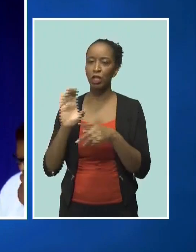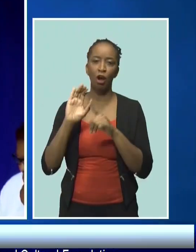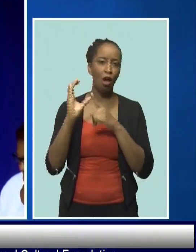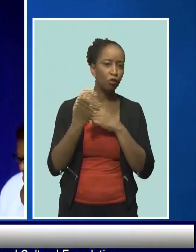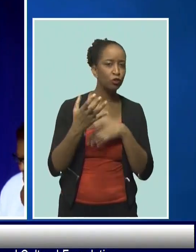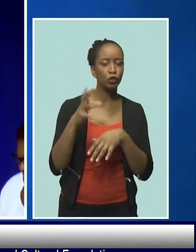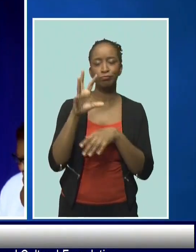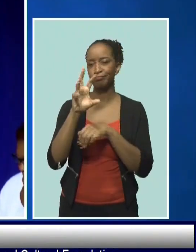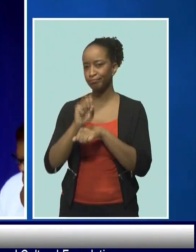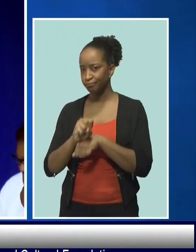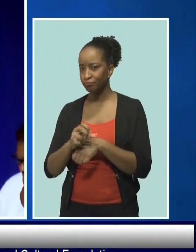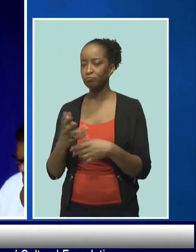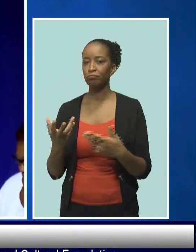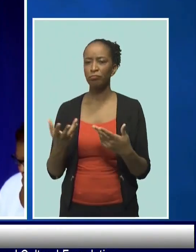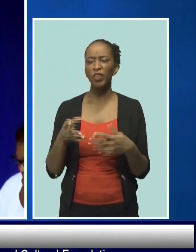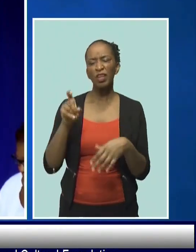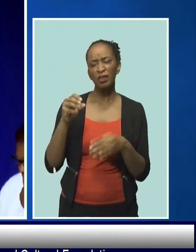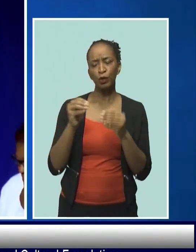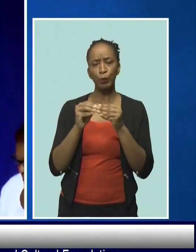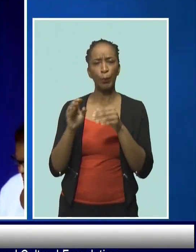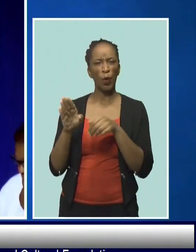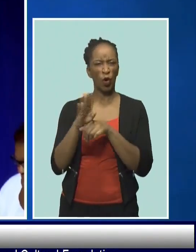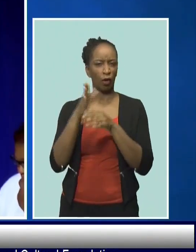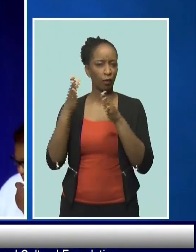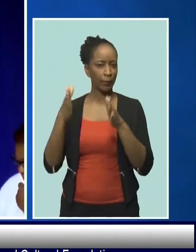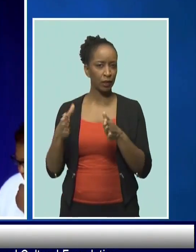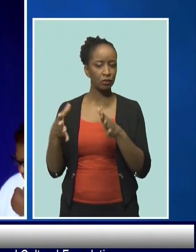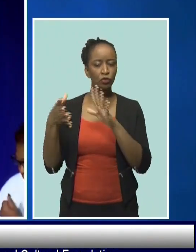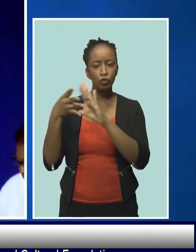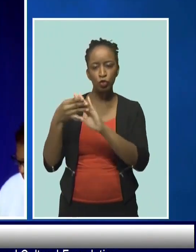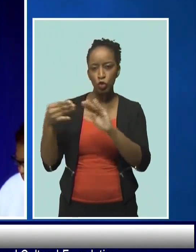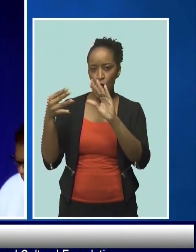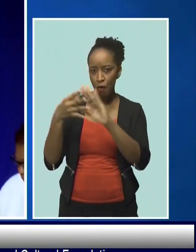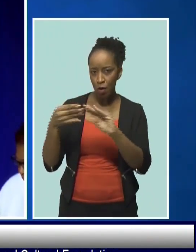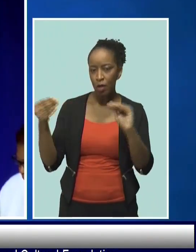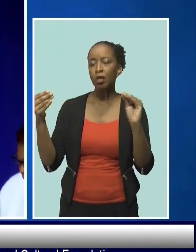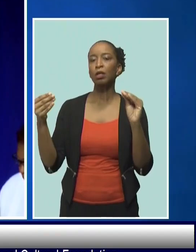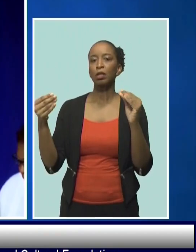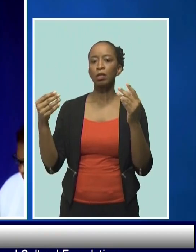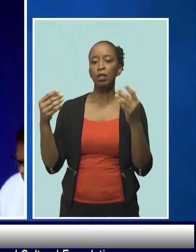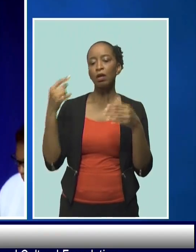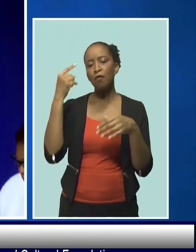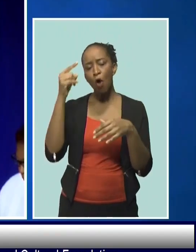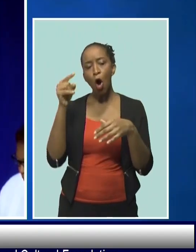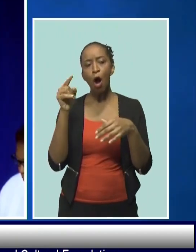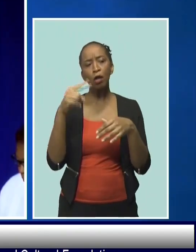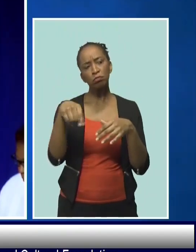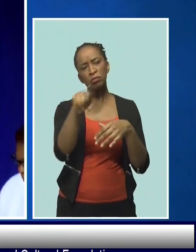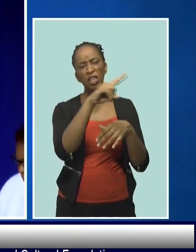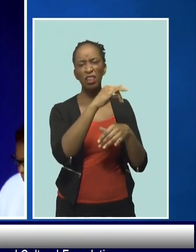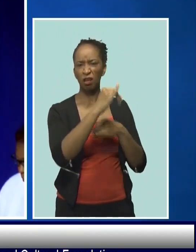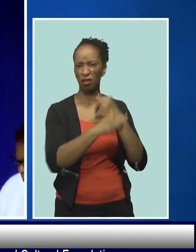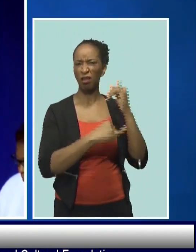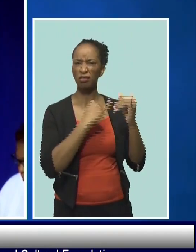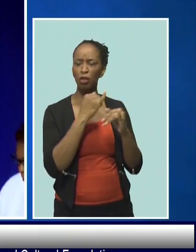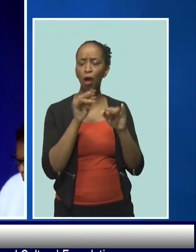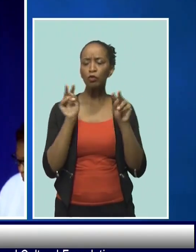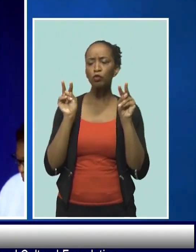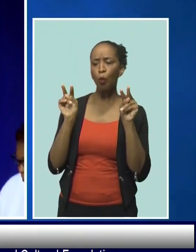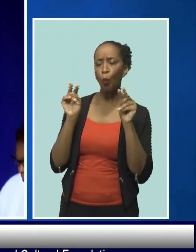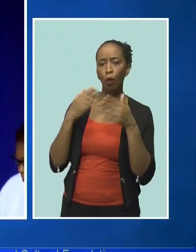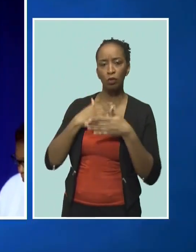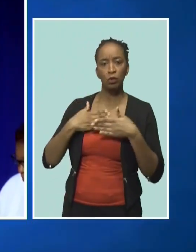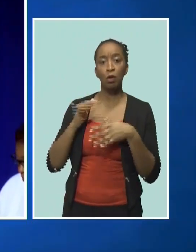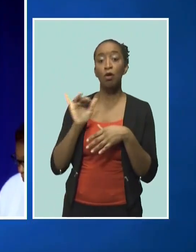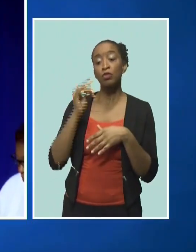global audiences, yes. But we also need films for Barbadians to consume. Quite often we don't do